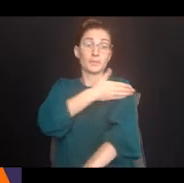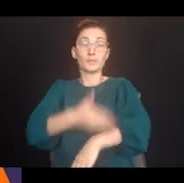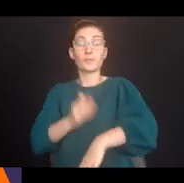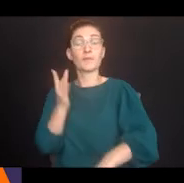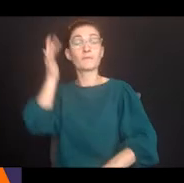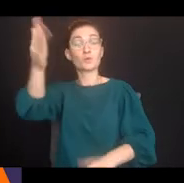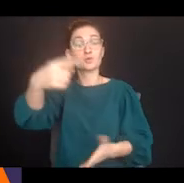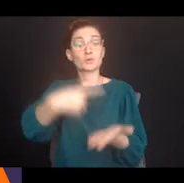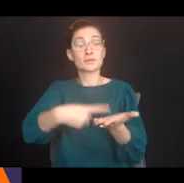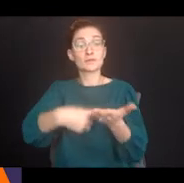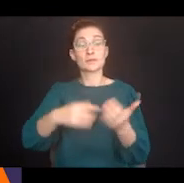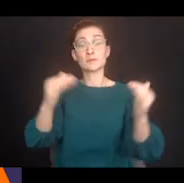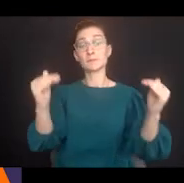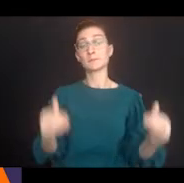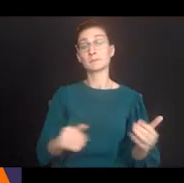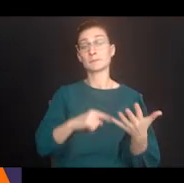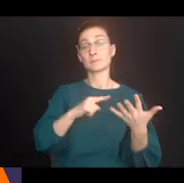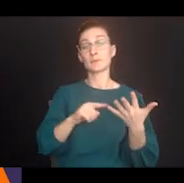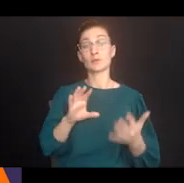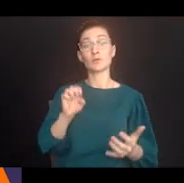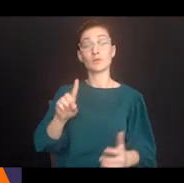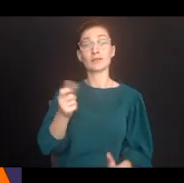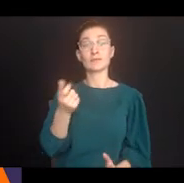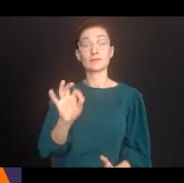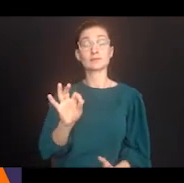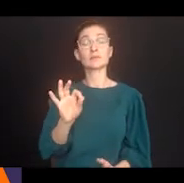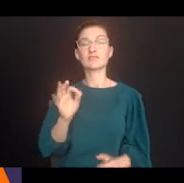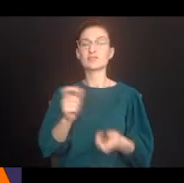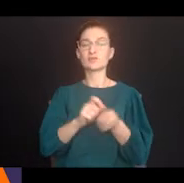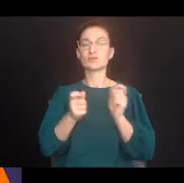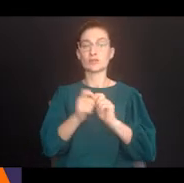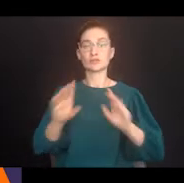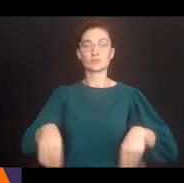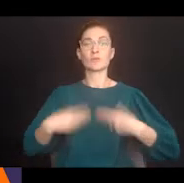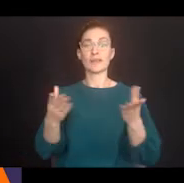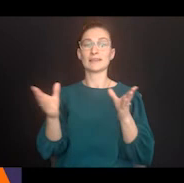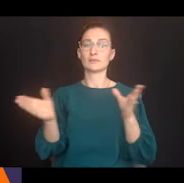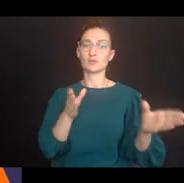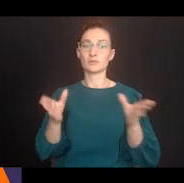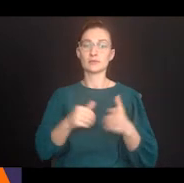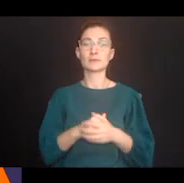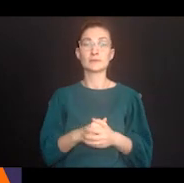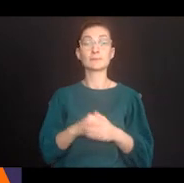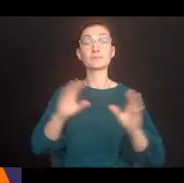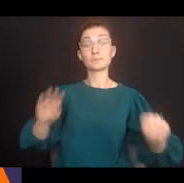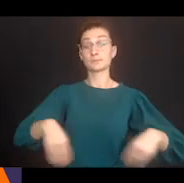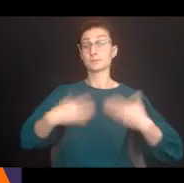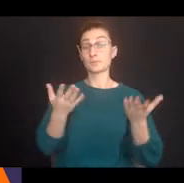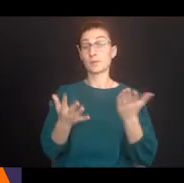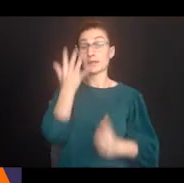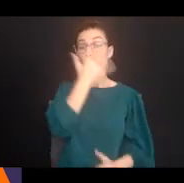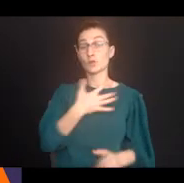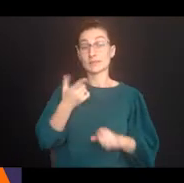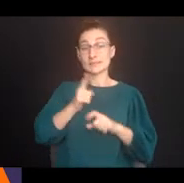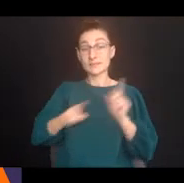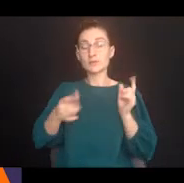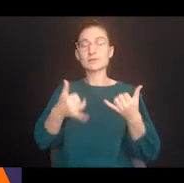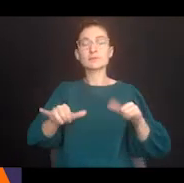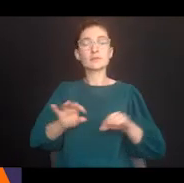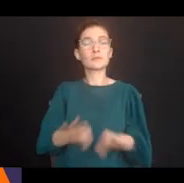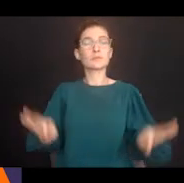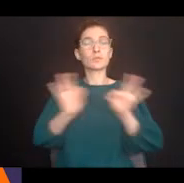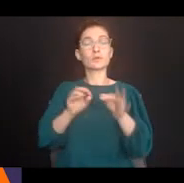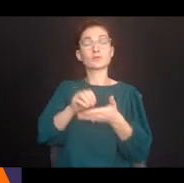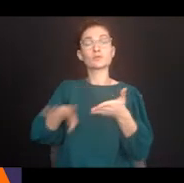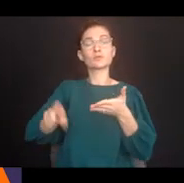discussion. COVID-19 has also resulted in a change in the delivery of services. While the delivery might be different, it is still